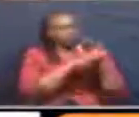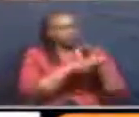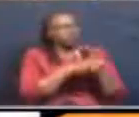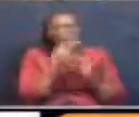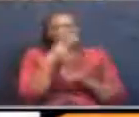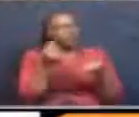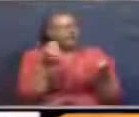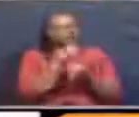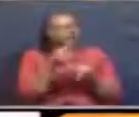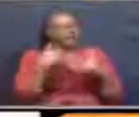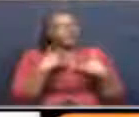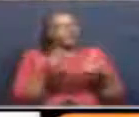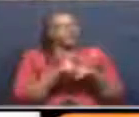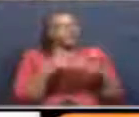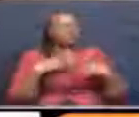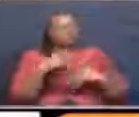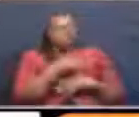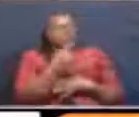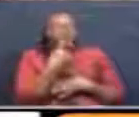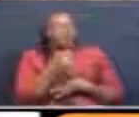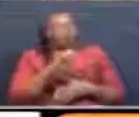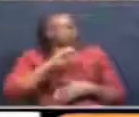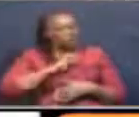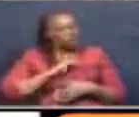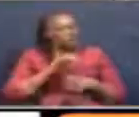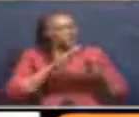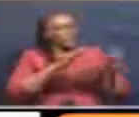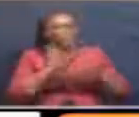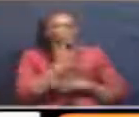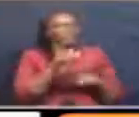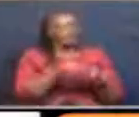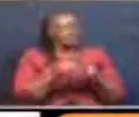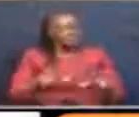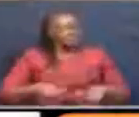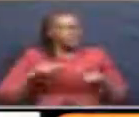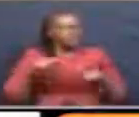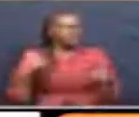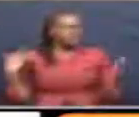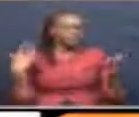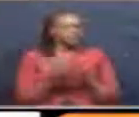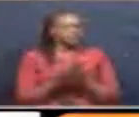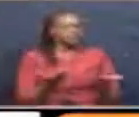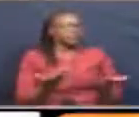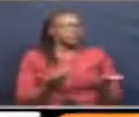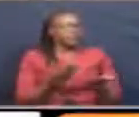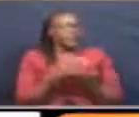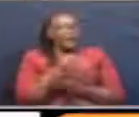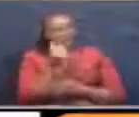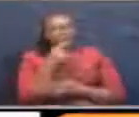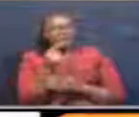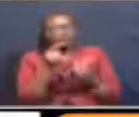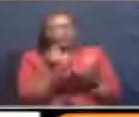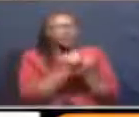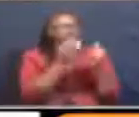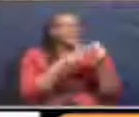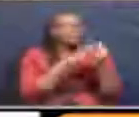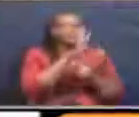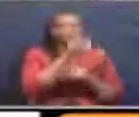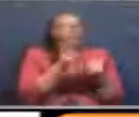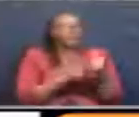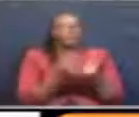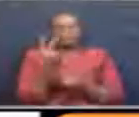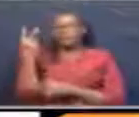evicted. Yes, that there's brutality, and they are saying they actually own these places and they've lived there more than a year. So I'm talking about